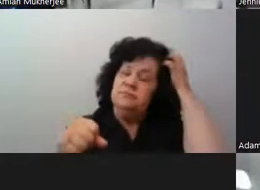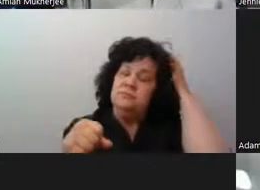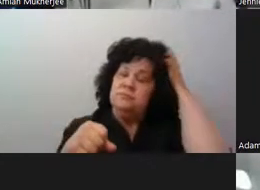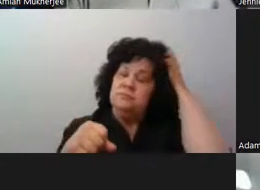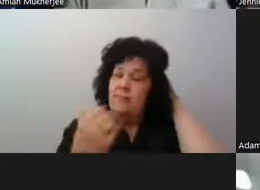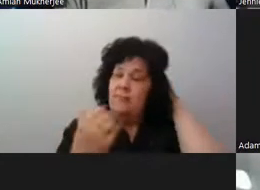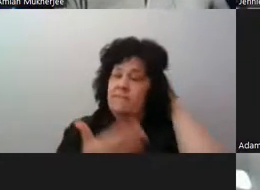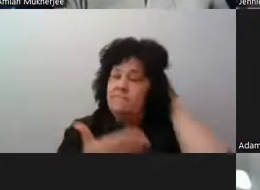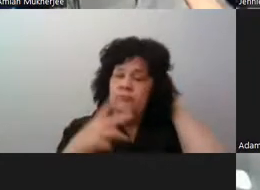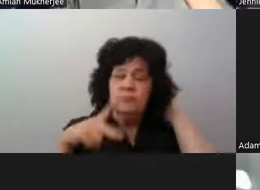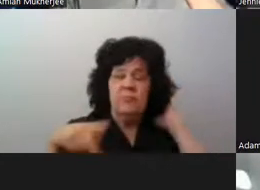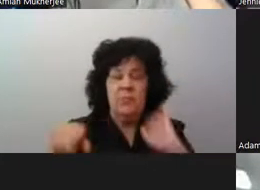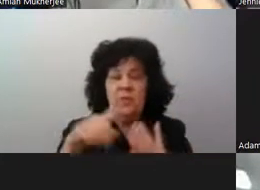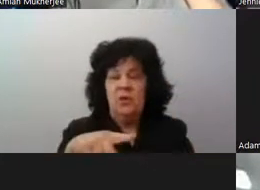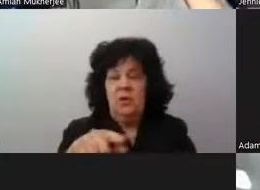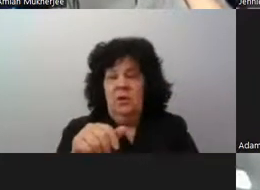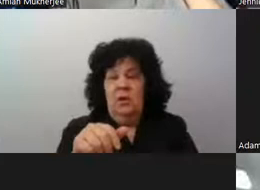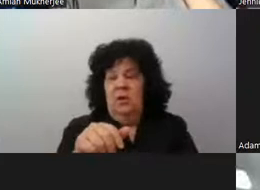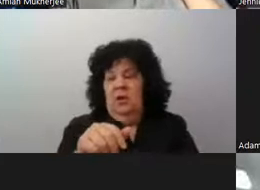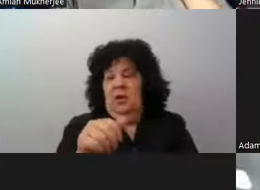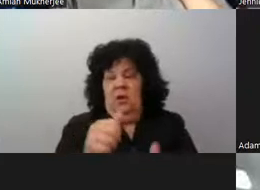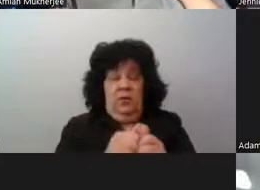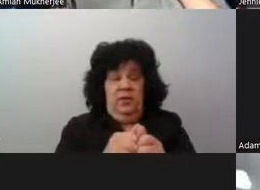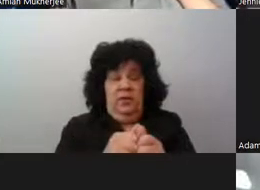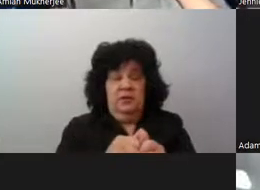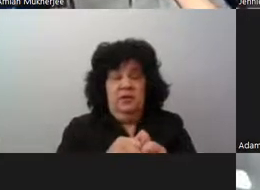focusing on a couple programs